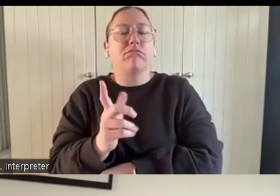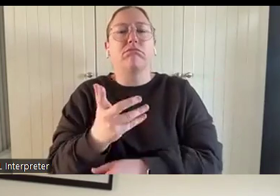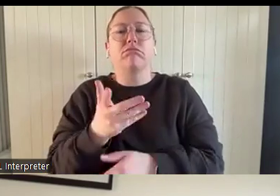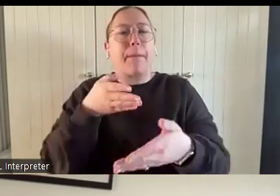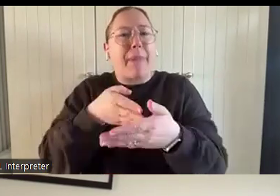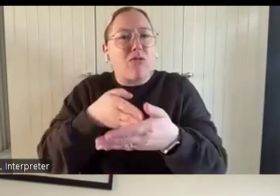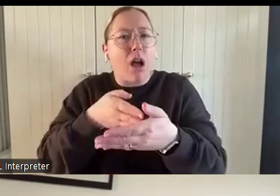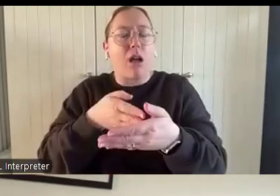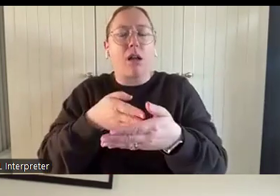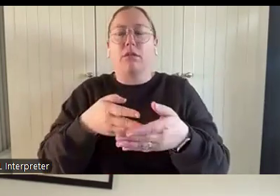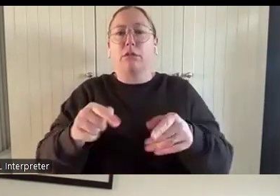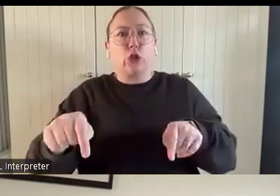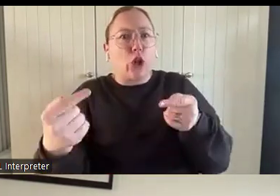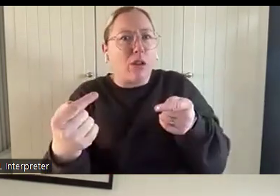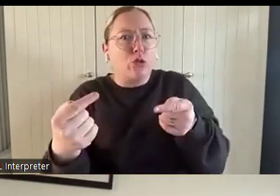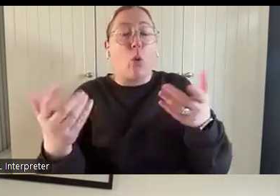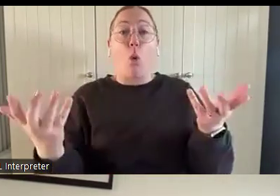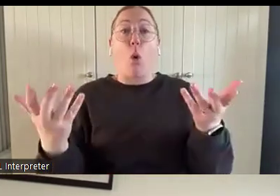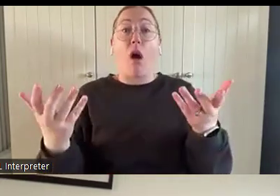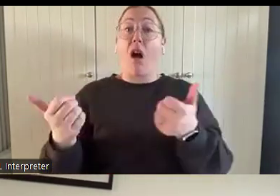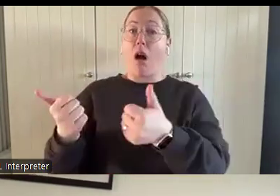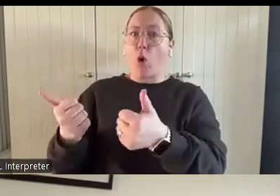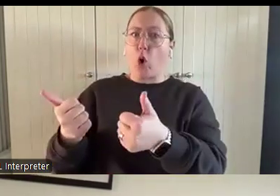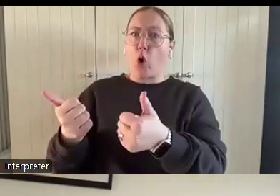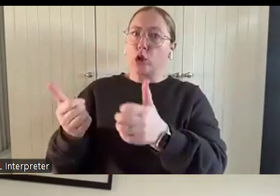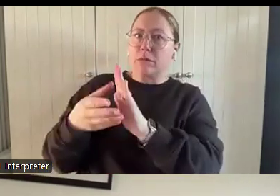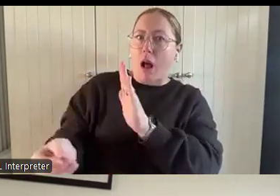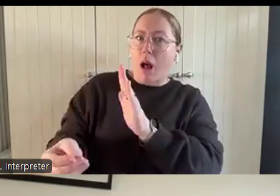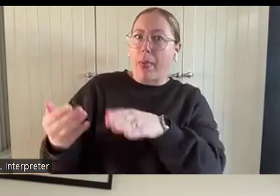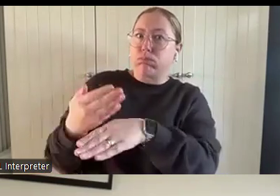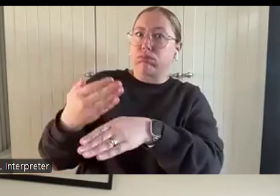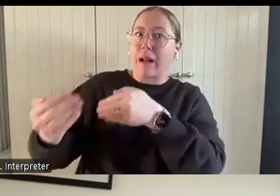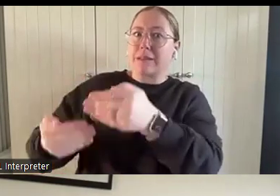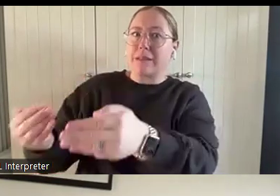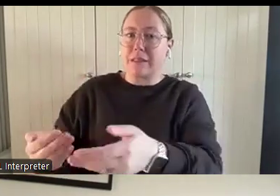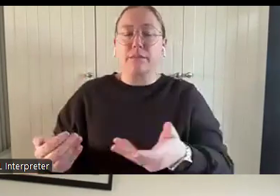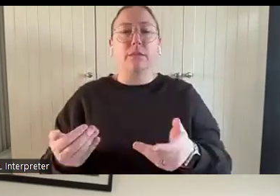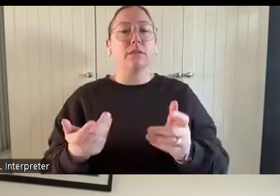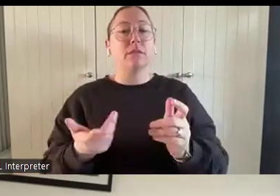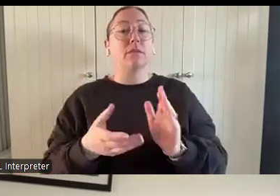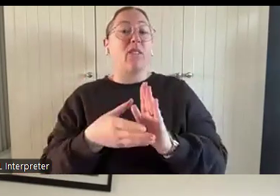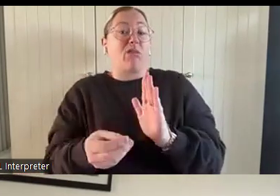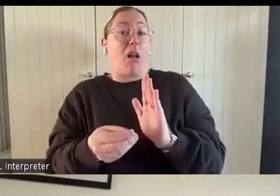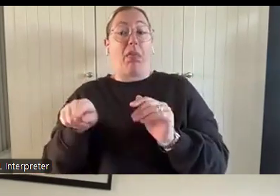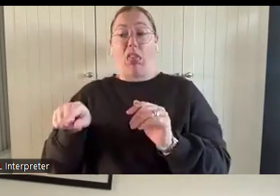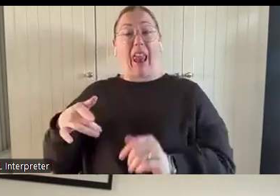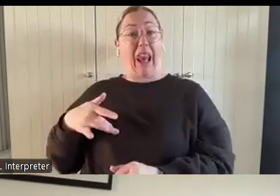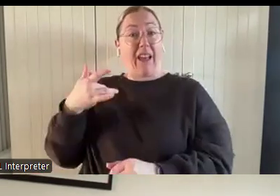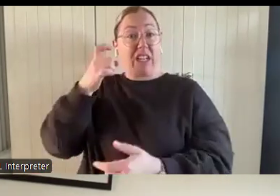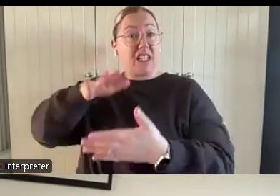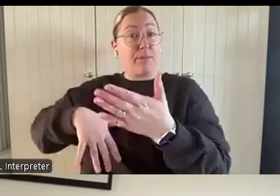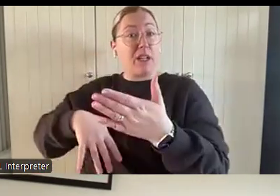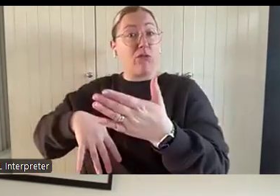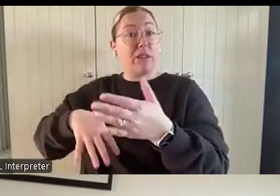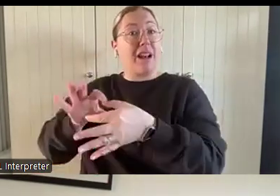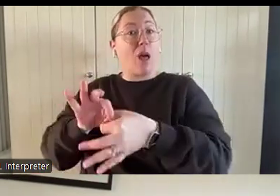challenges or good practice they might face. For example, the lived experience network, any challenges they might face as a